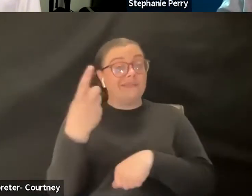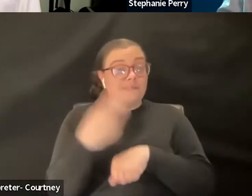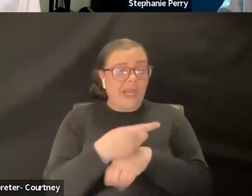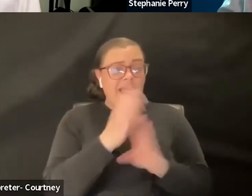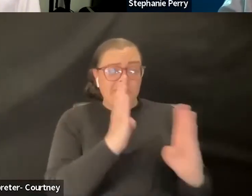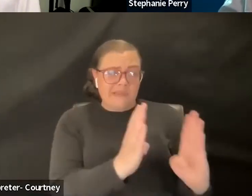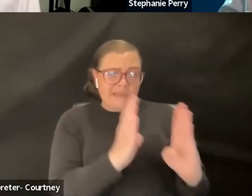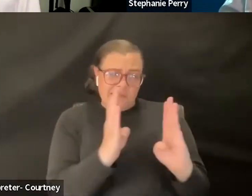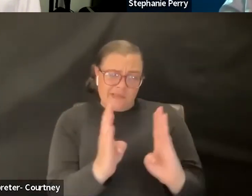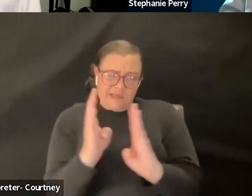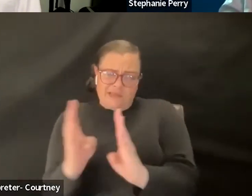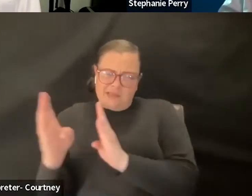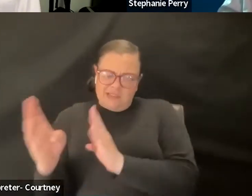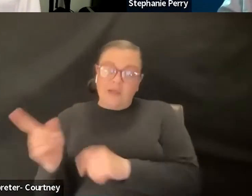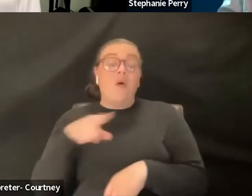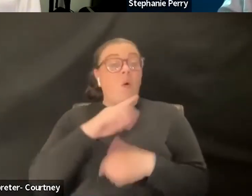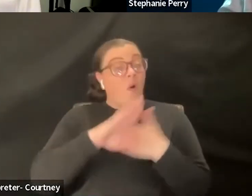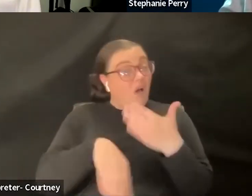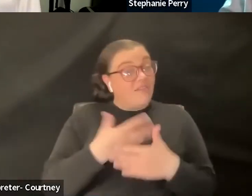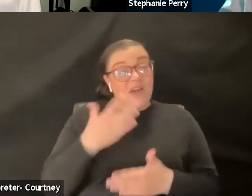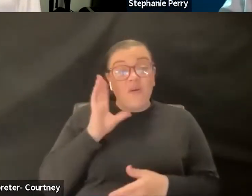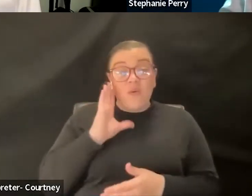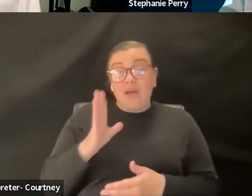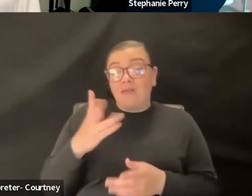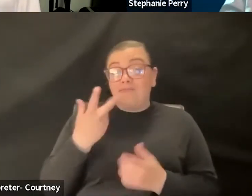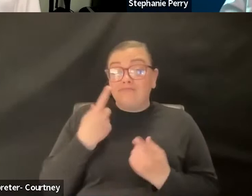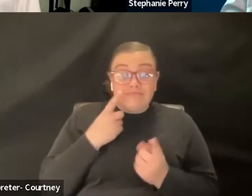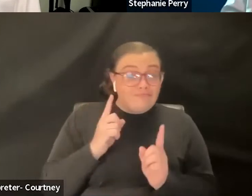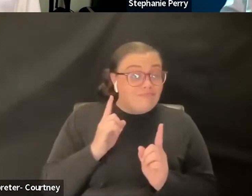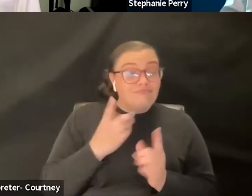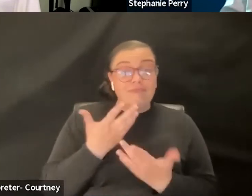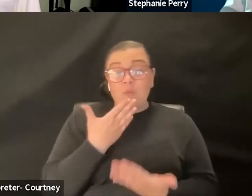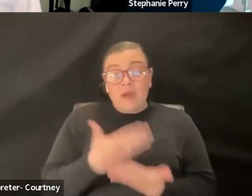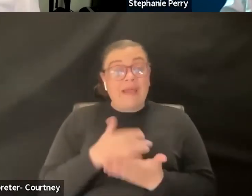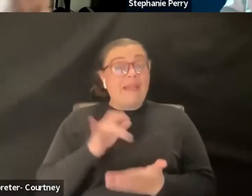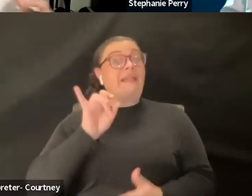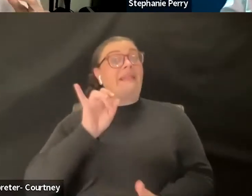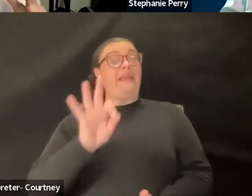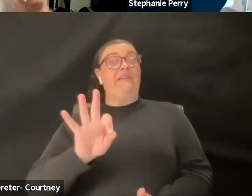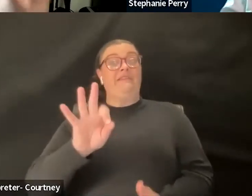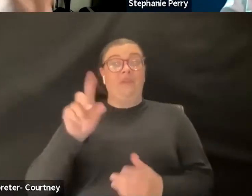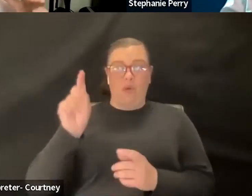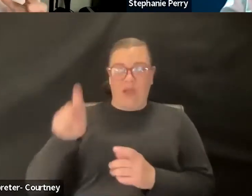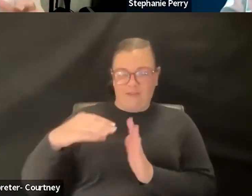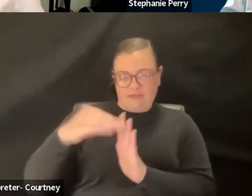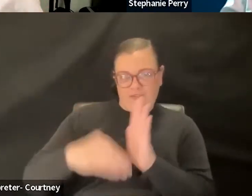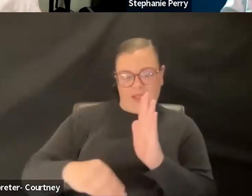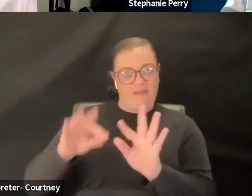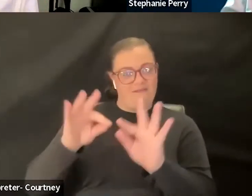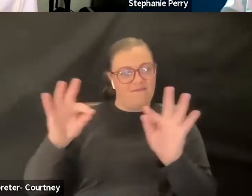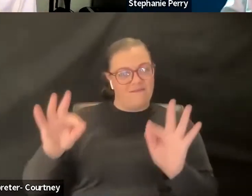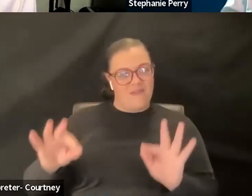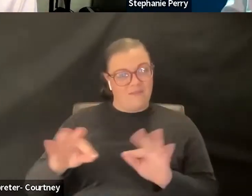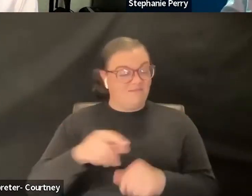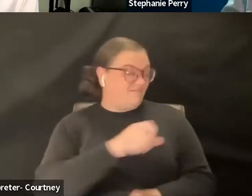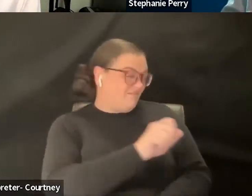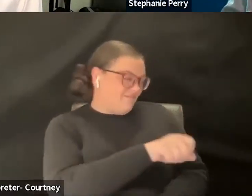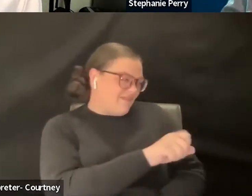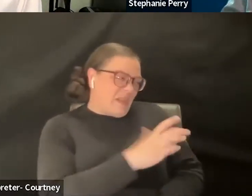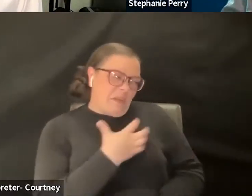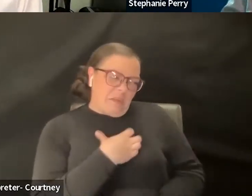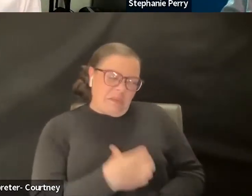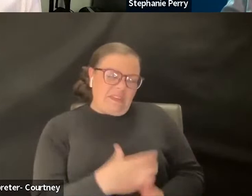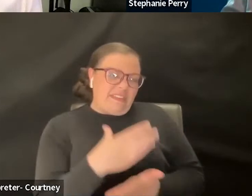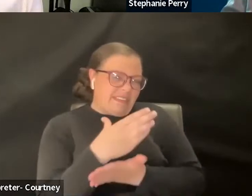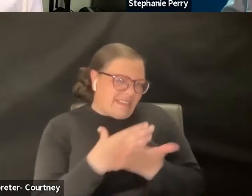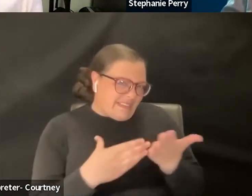you find yourself in need of filing a claim inquiry form. Yeah. I wish all of our members would get in the habits that I think a lot of our